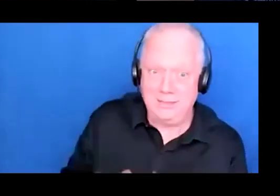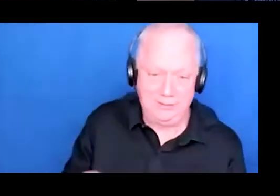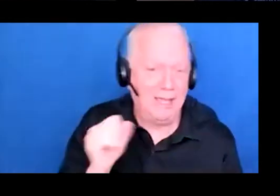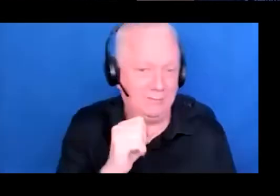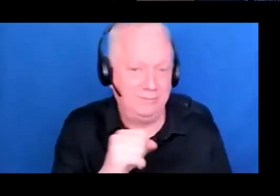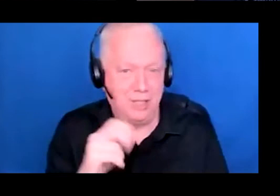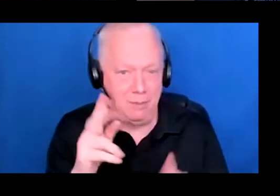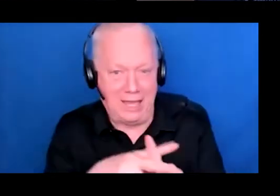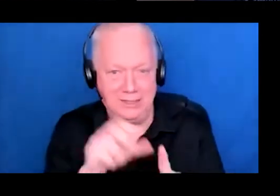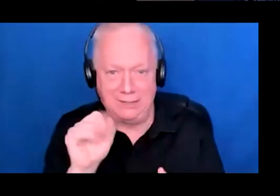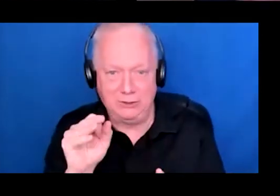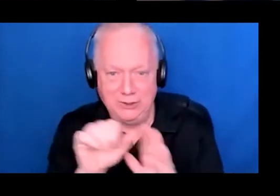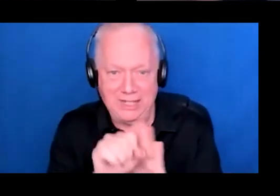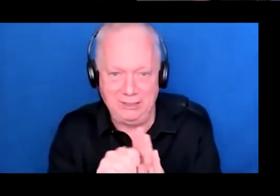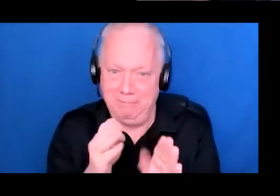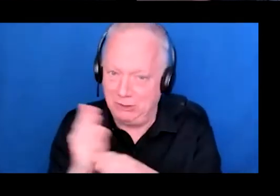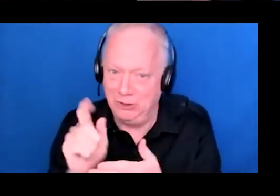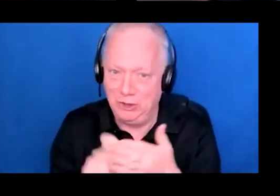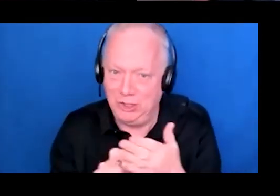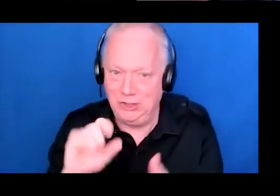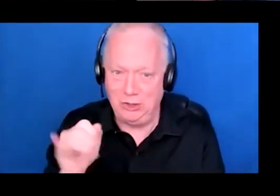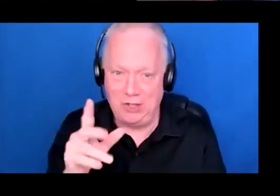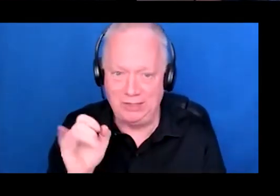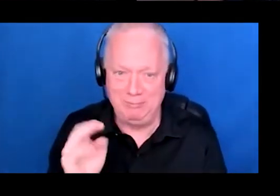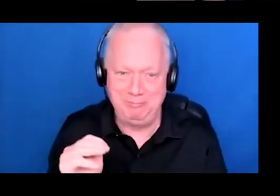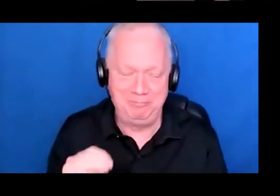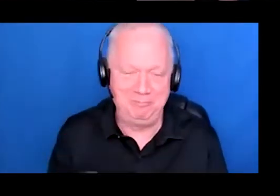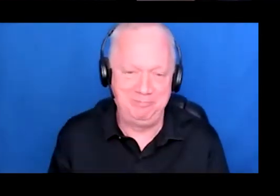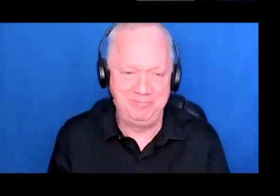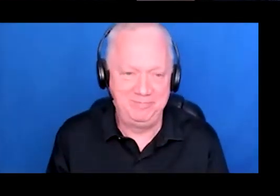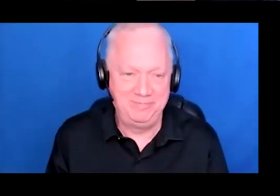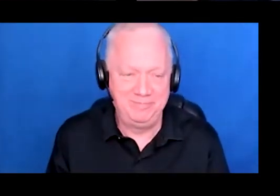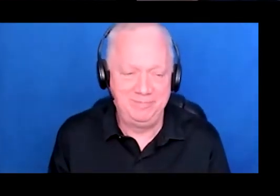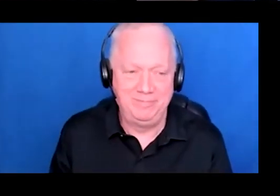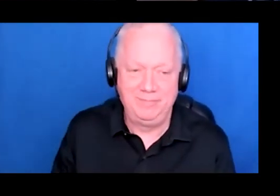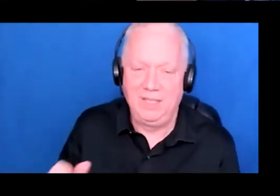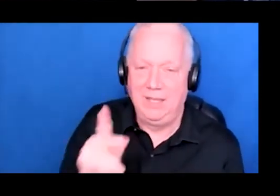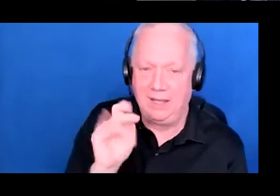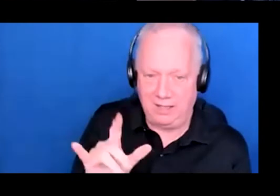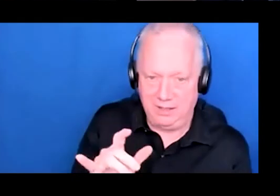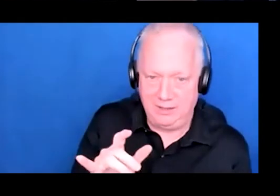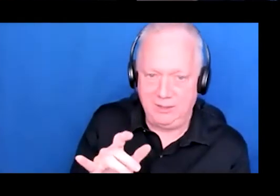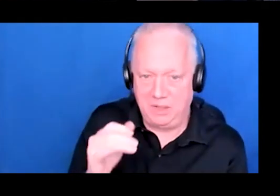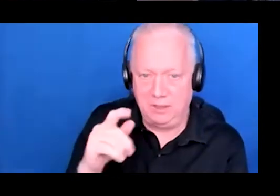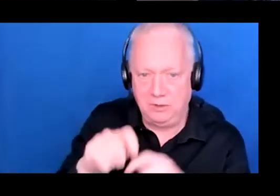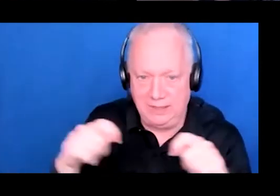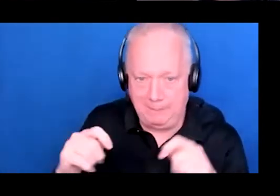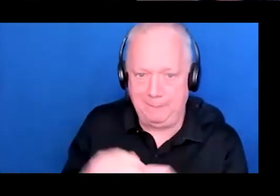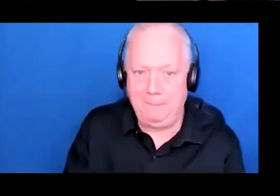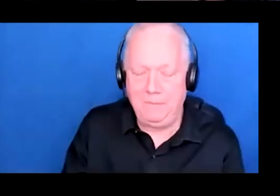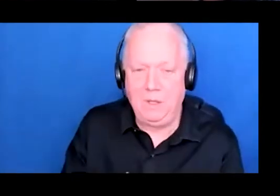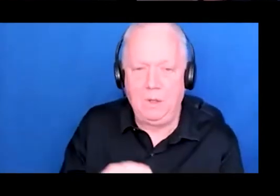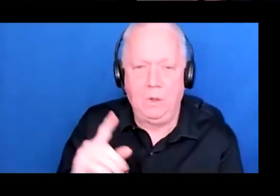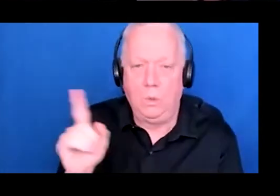Apply to SF State, major in journalism. And just to end this, I want to ask you,